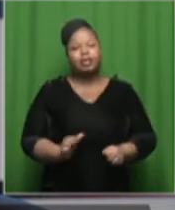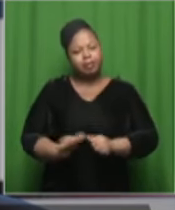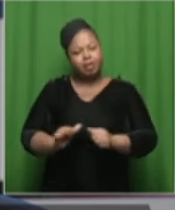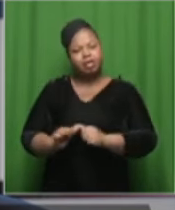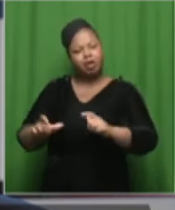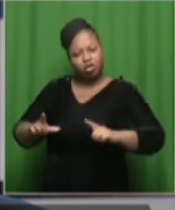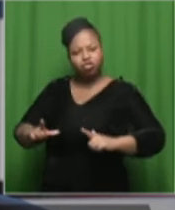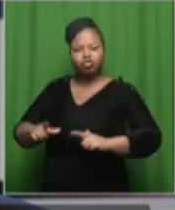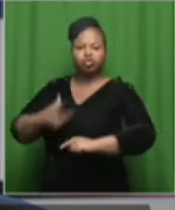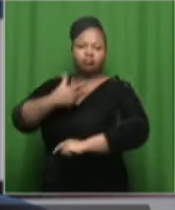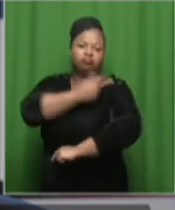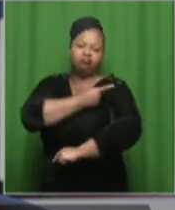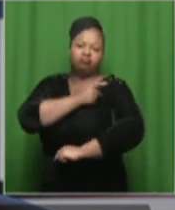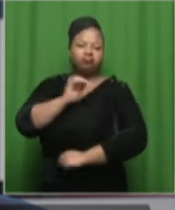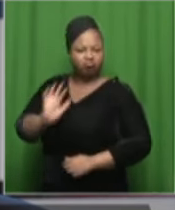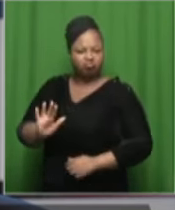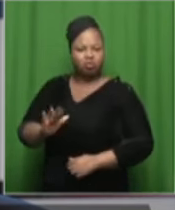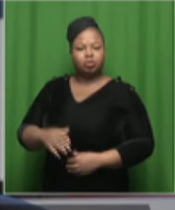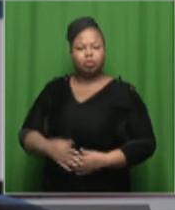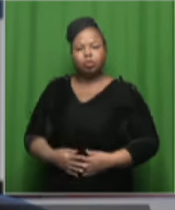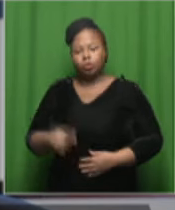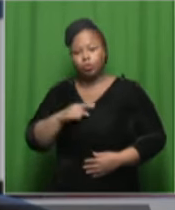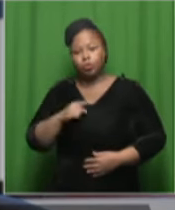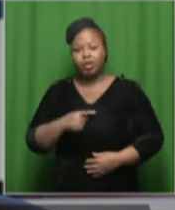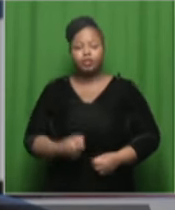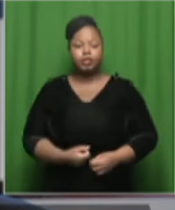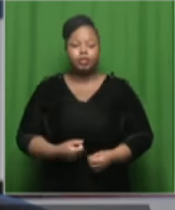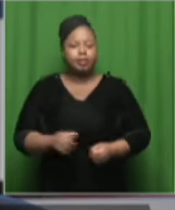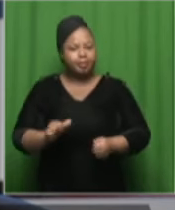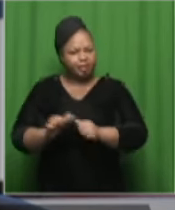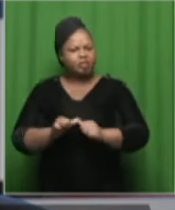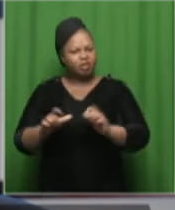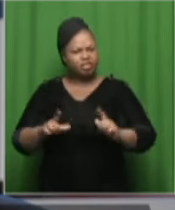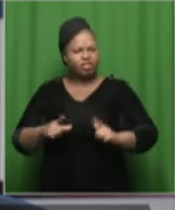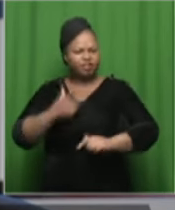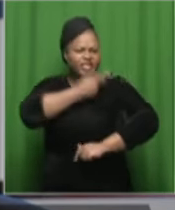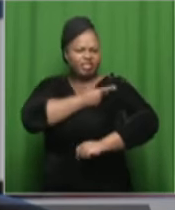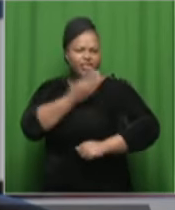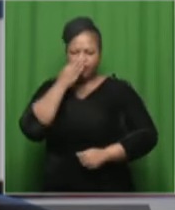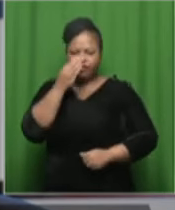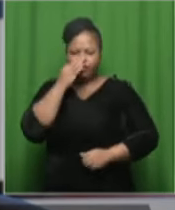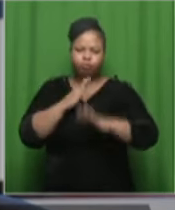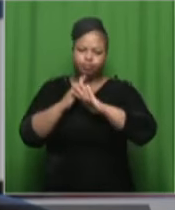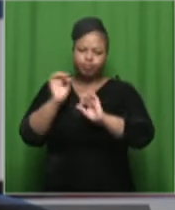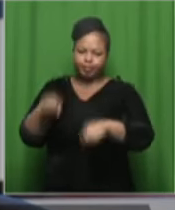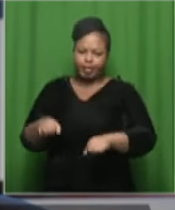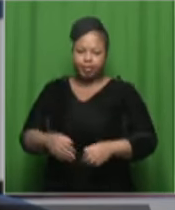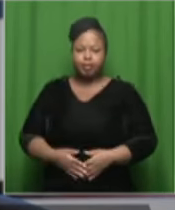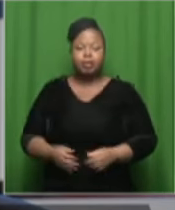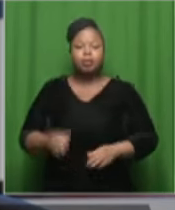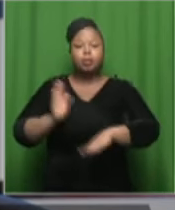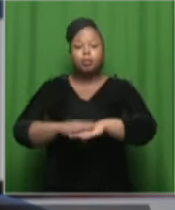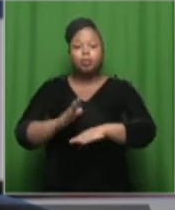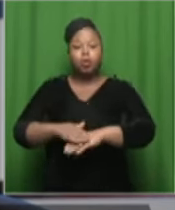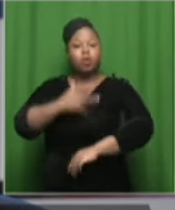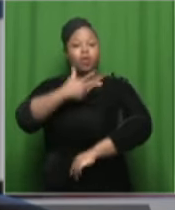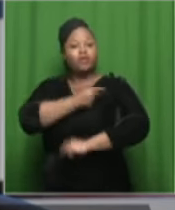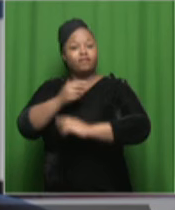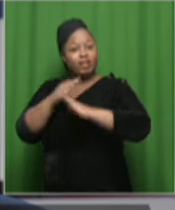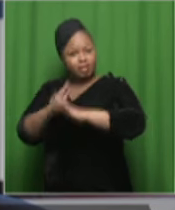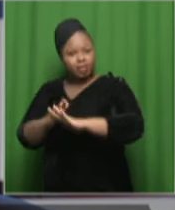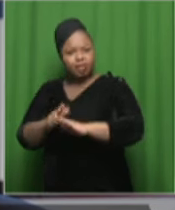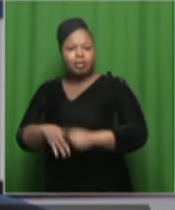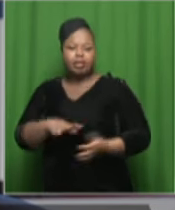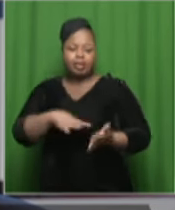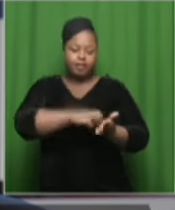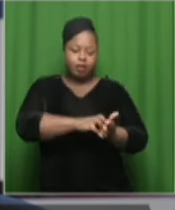worth, not feeling horrible for 2 weeks, get a flu vaccine. And more importantly, the more people who are vaccinated, the more we protect the